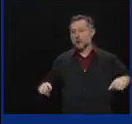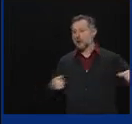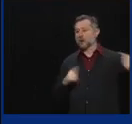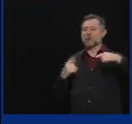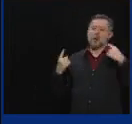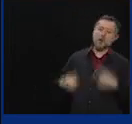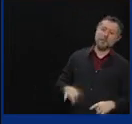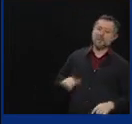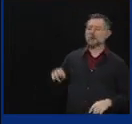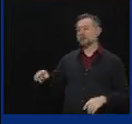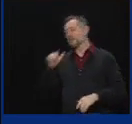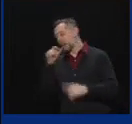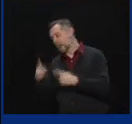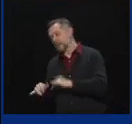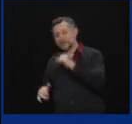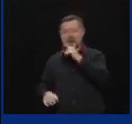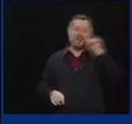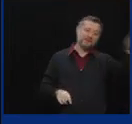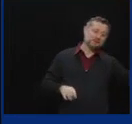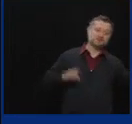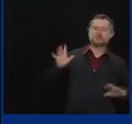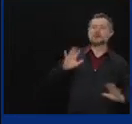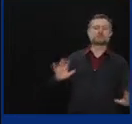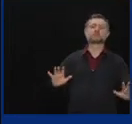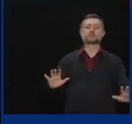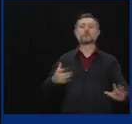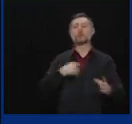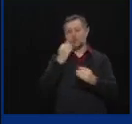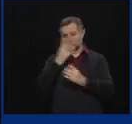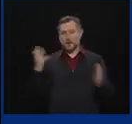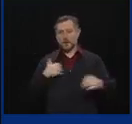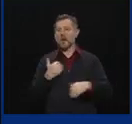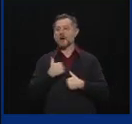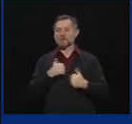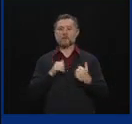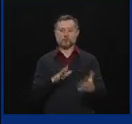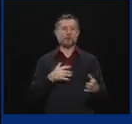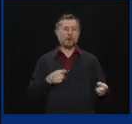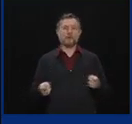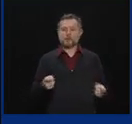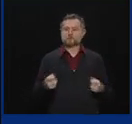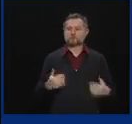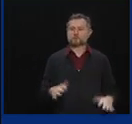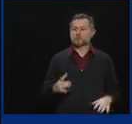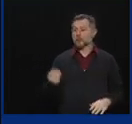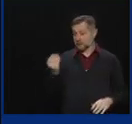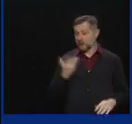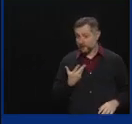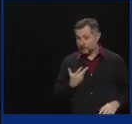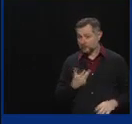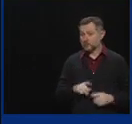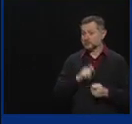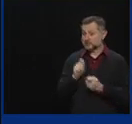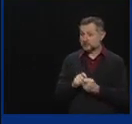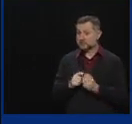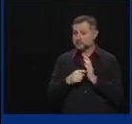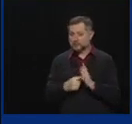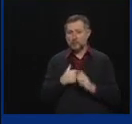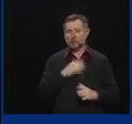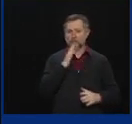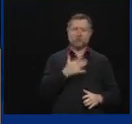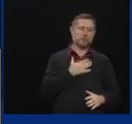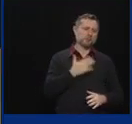place, and I'm telling you we have an approach to deal with this, give us the examples and we'll run it down for you. I want-